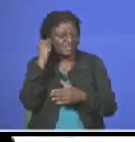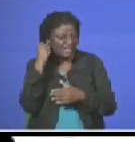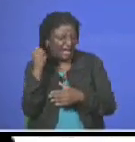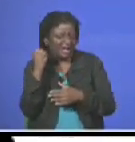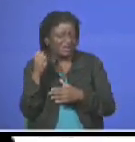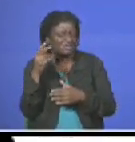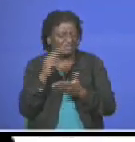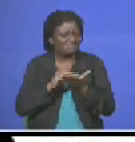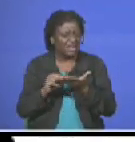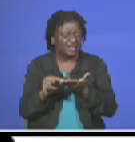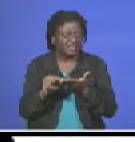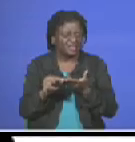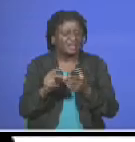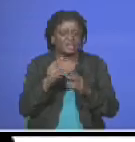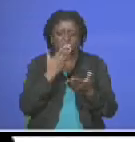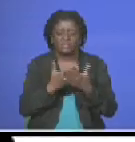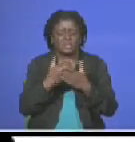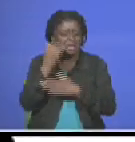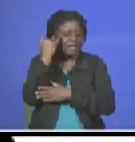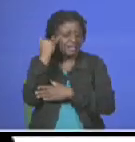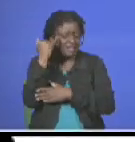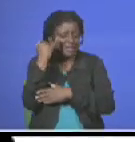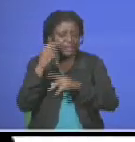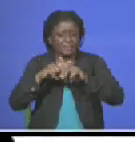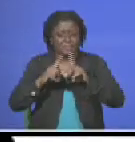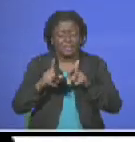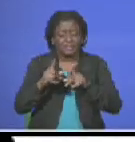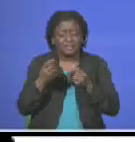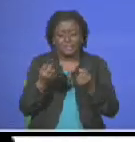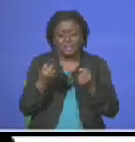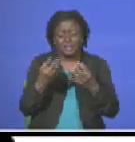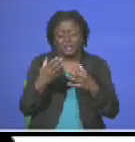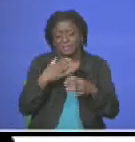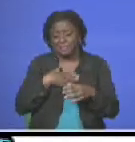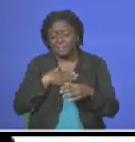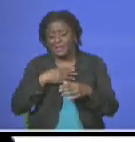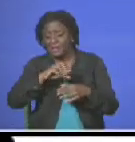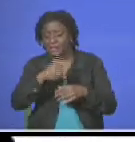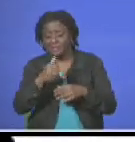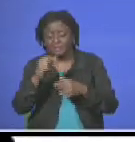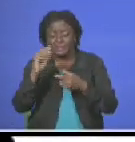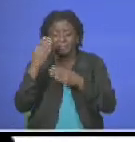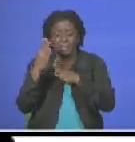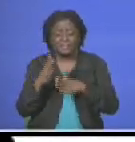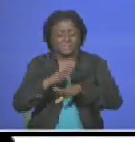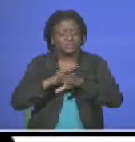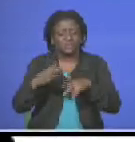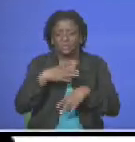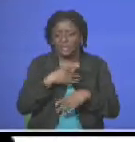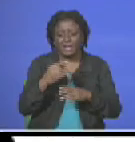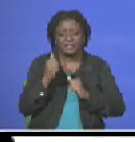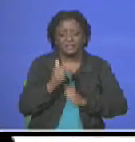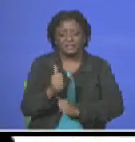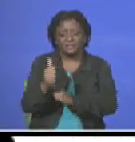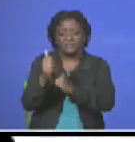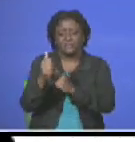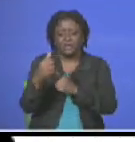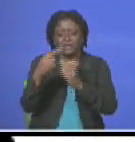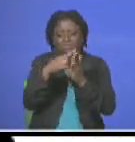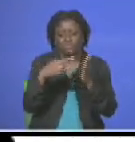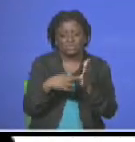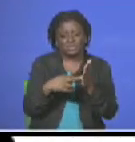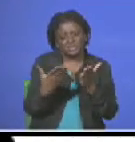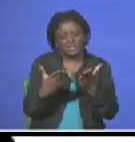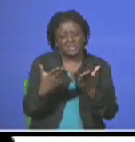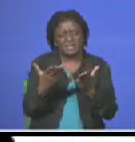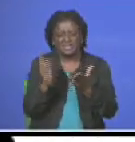very good idea, but a lot of my fellow Bahamians do not like to follow rules. It kind of makes sense, but you know,